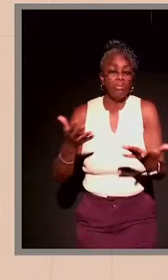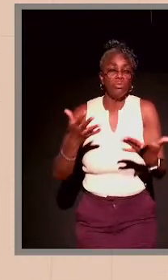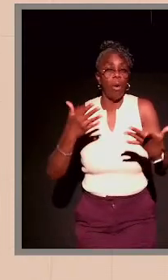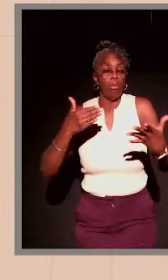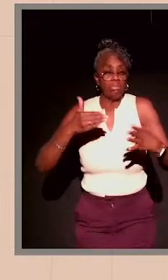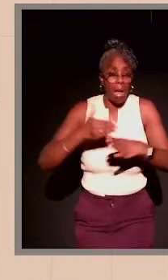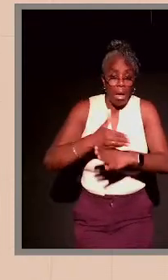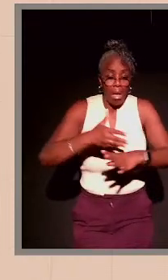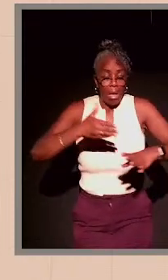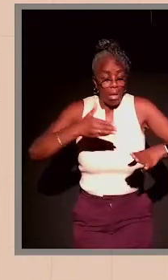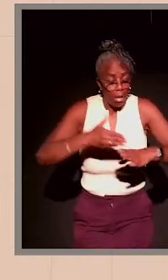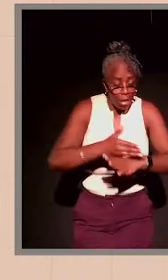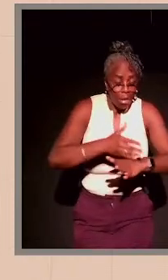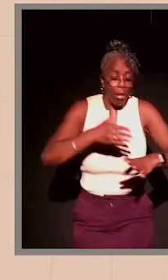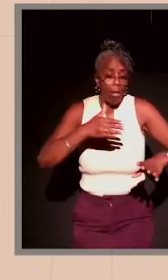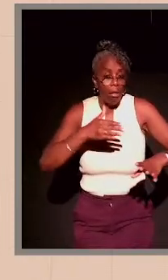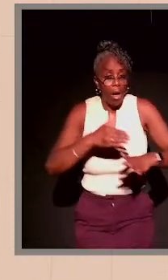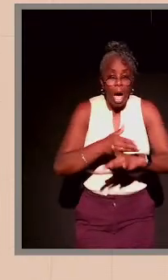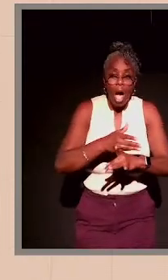time locating